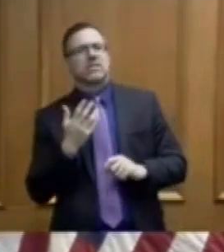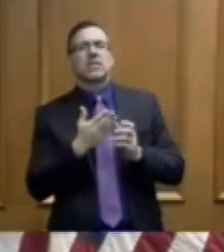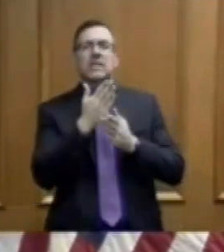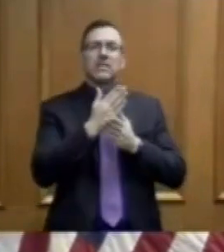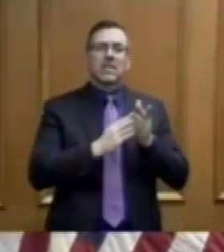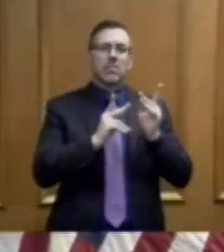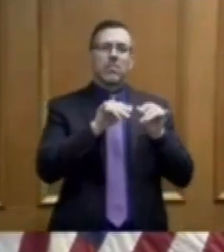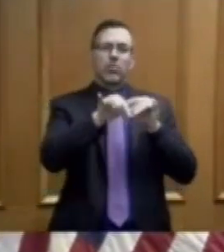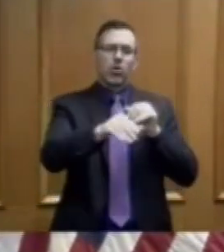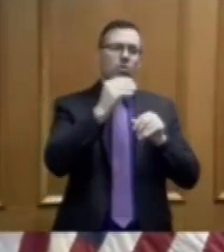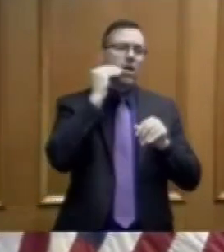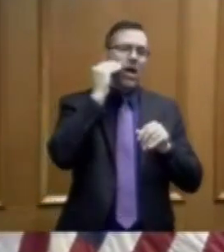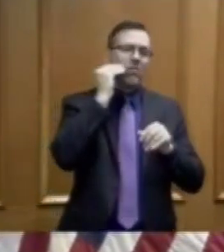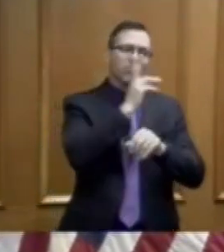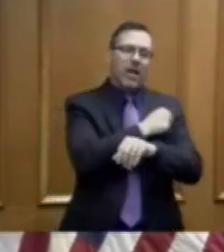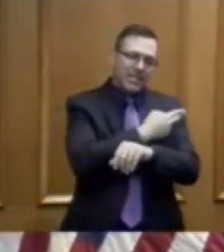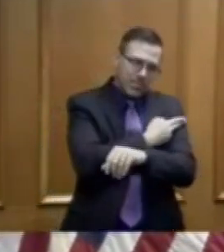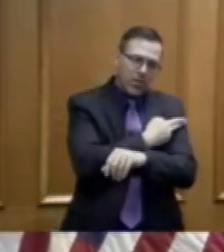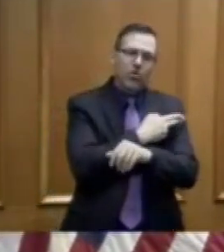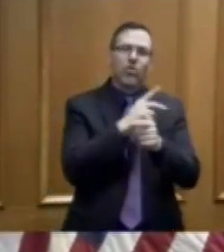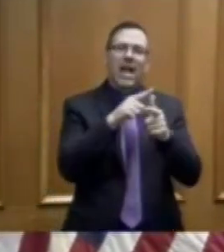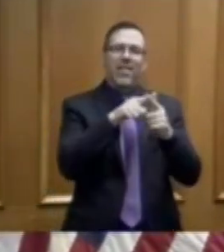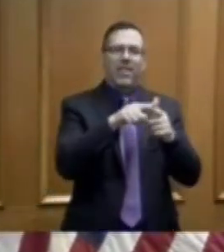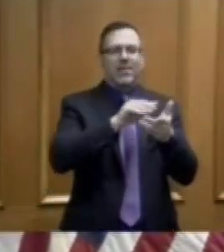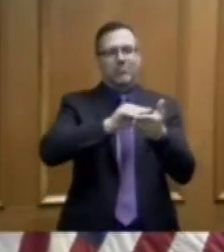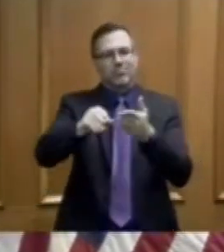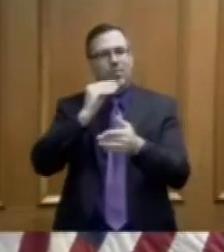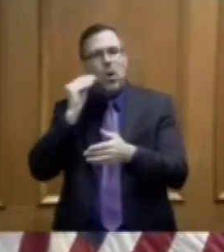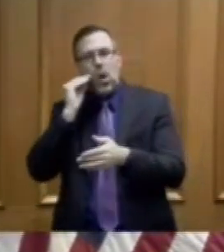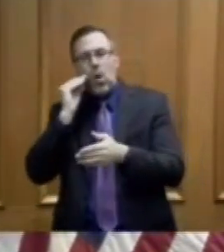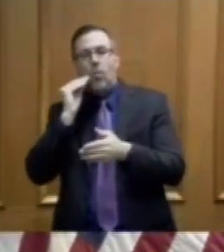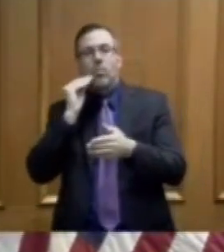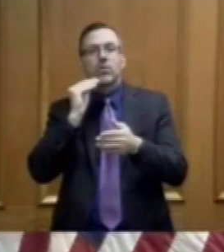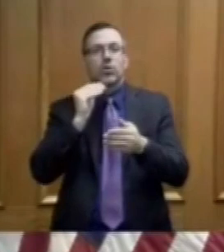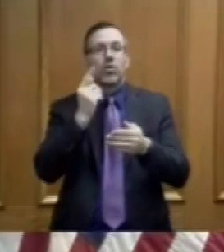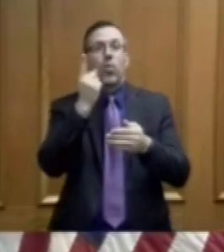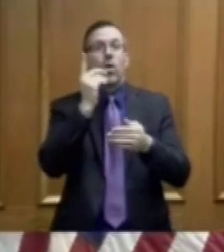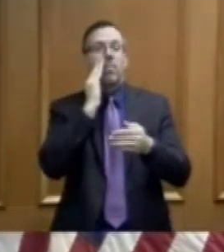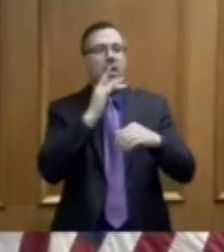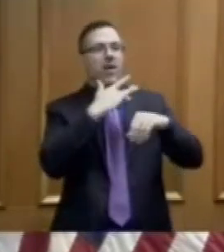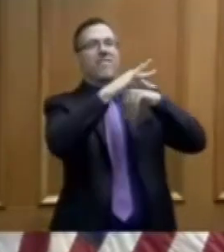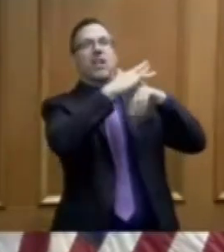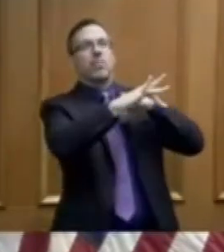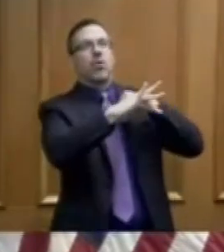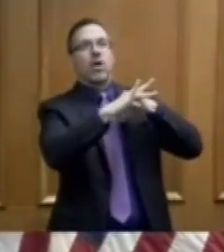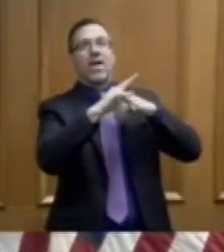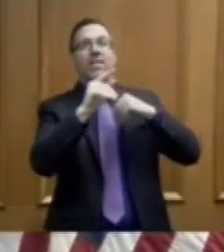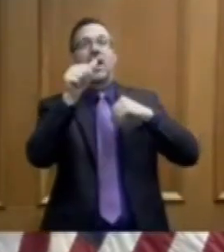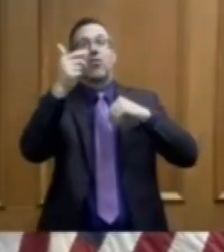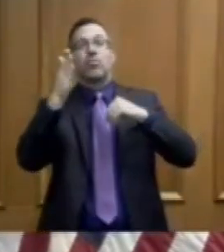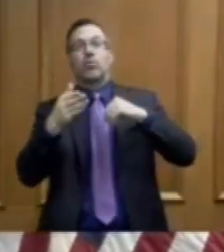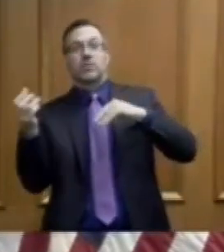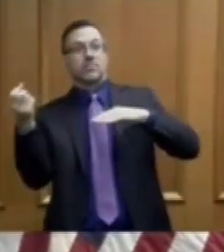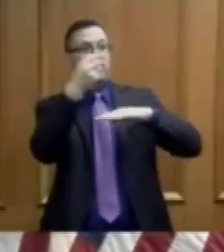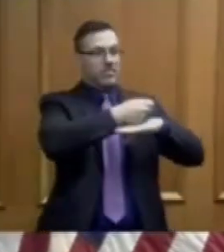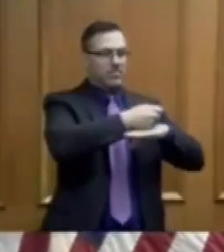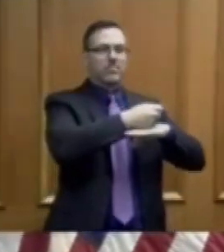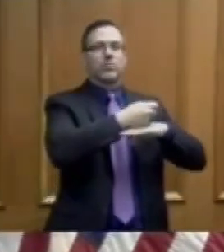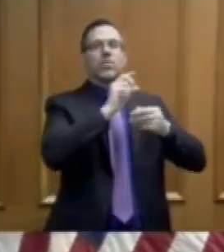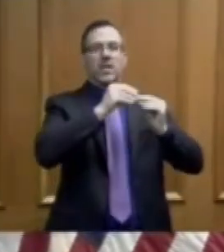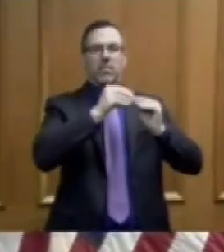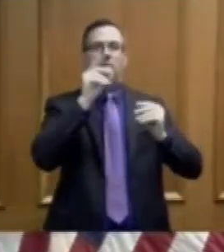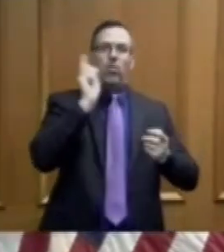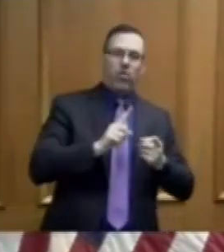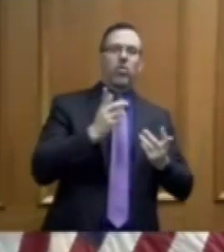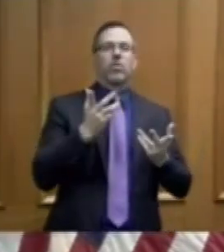beds. So those numbers literally do change by the hour. And as these elective procedures have been suspended and